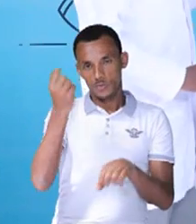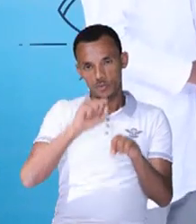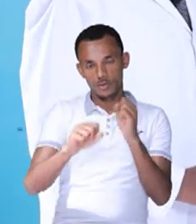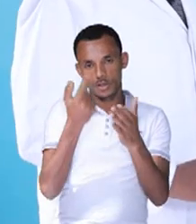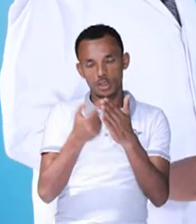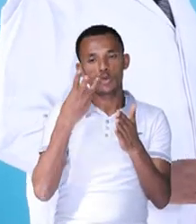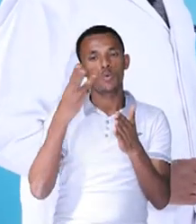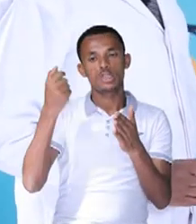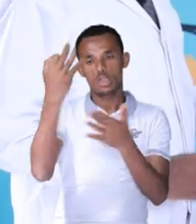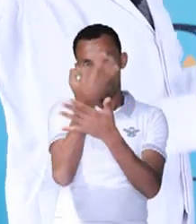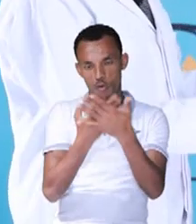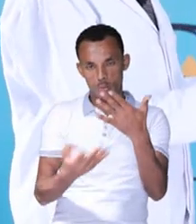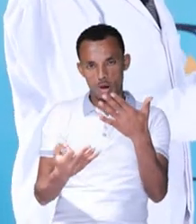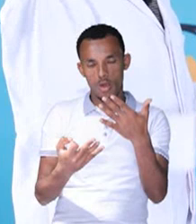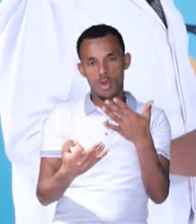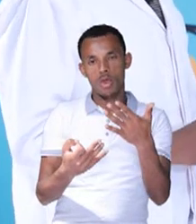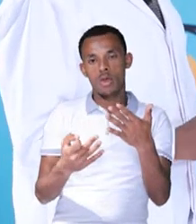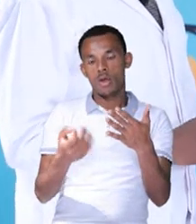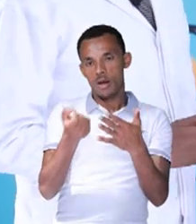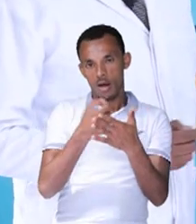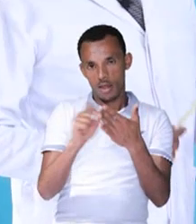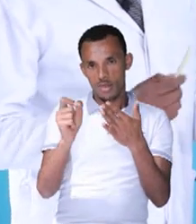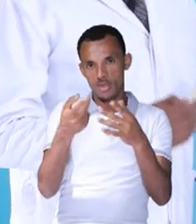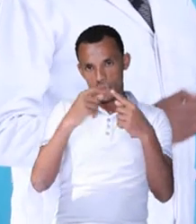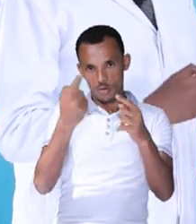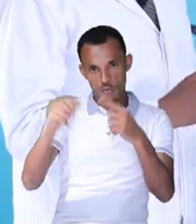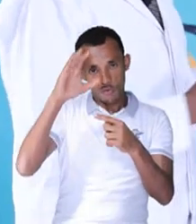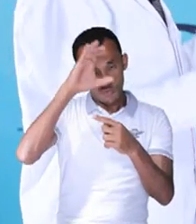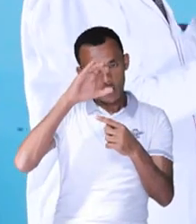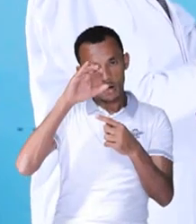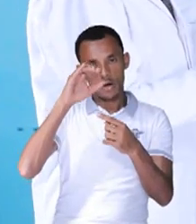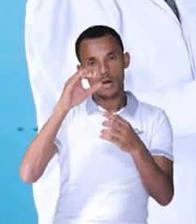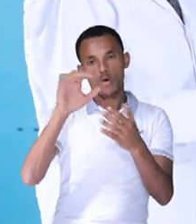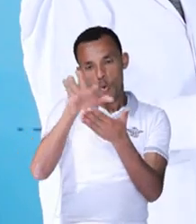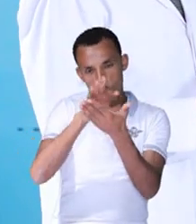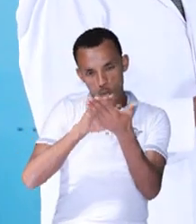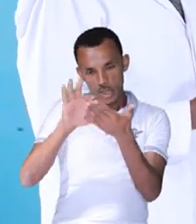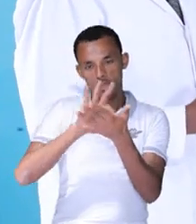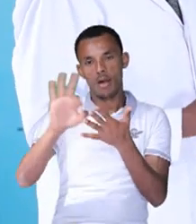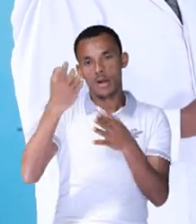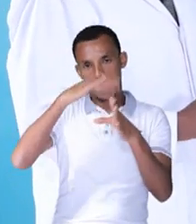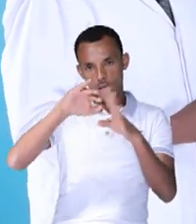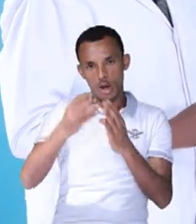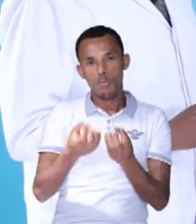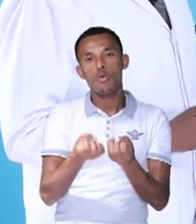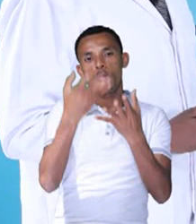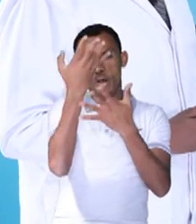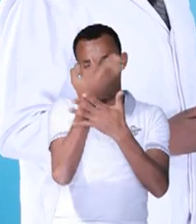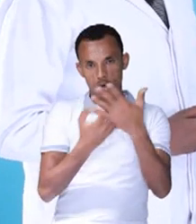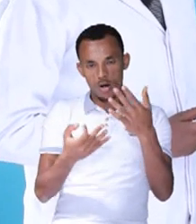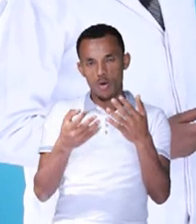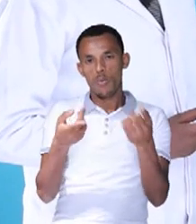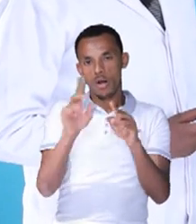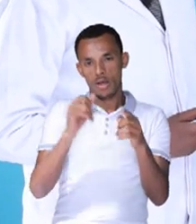So this was a formula what you can derive when you are trying to find a complex number in the polynomial form when